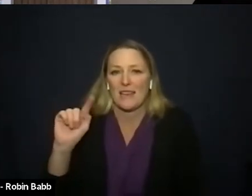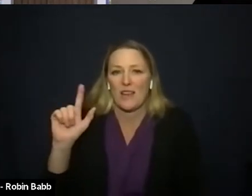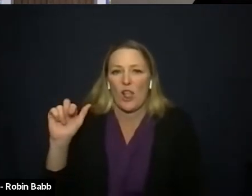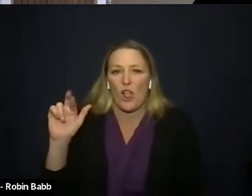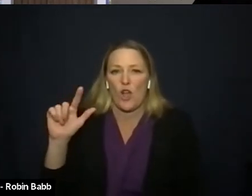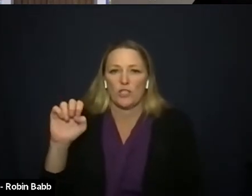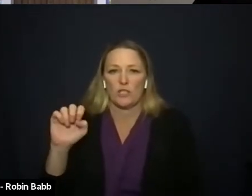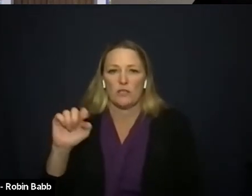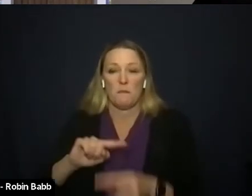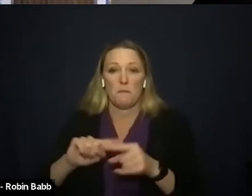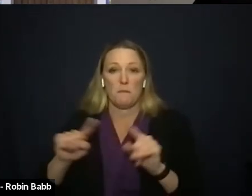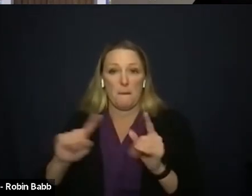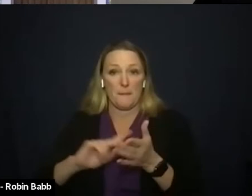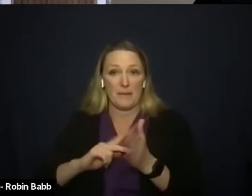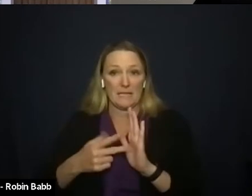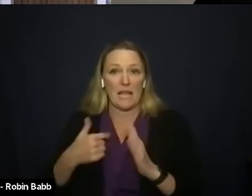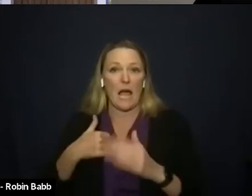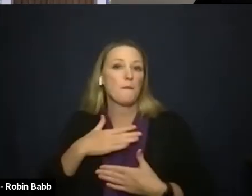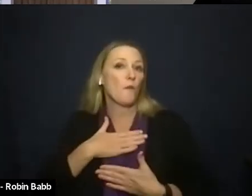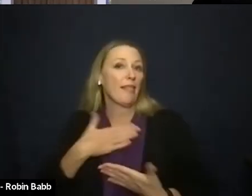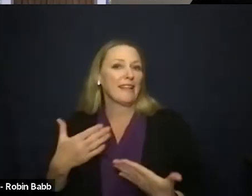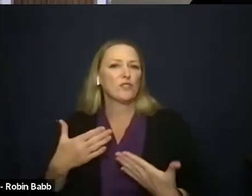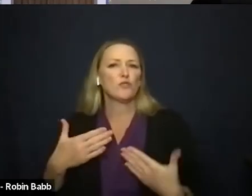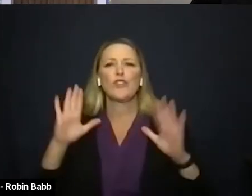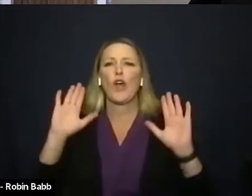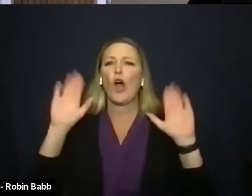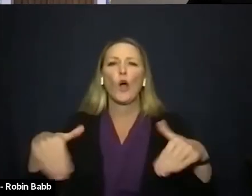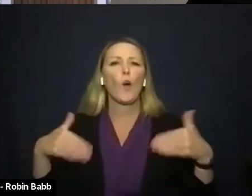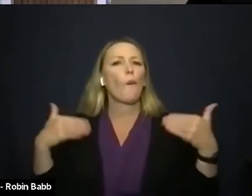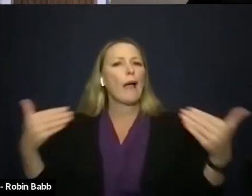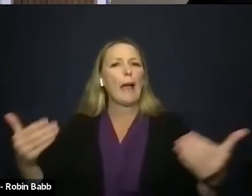being the lojan fruit so i just want to be clear on that